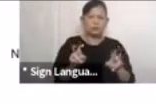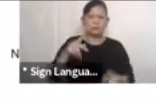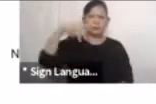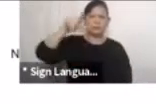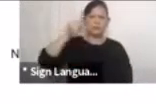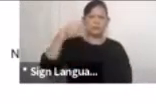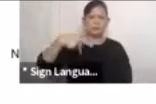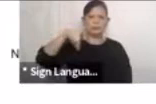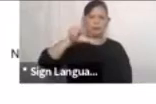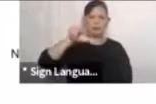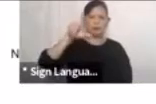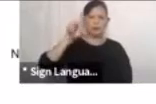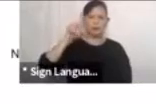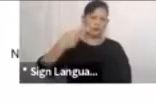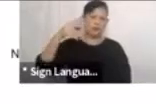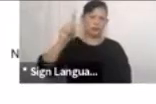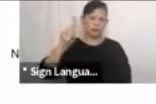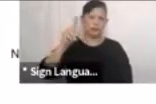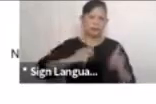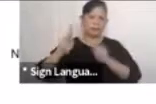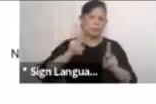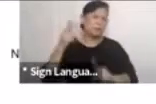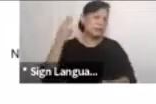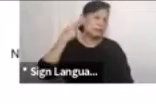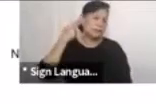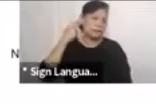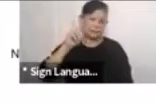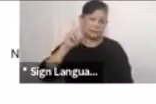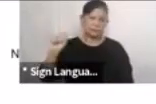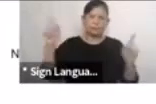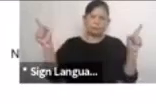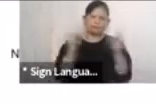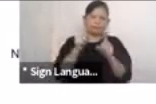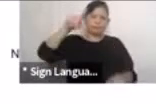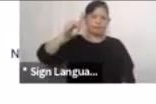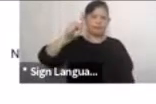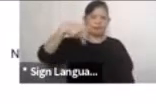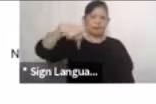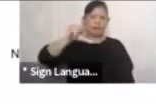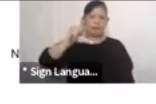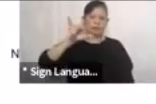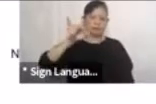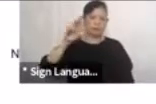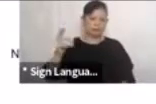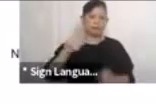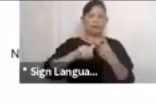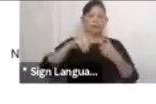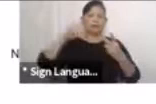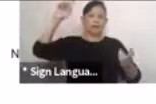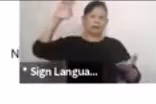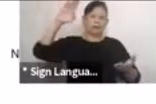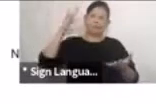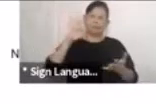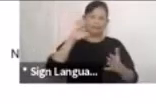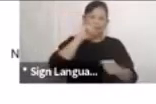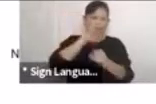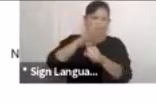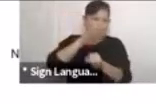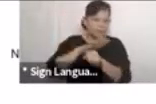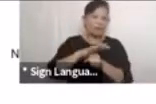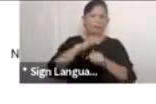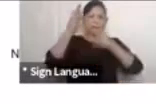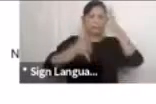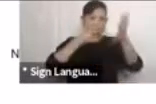There's, as I said before, there's a lack of signs, there's a lack of access to services and information, and as